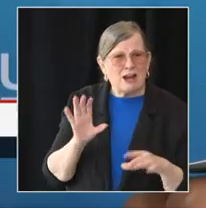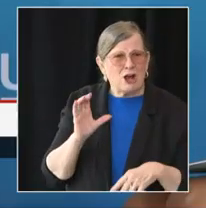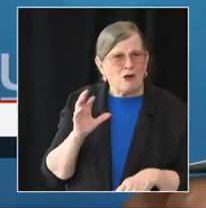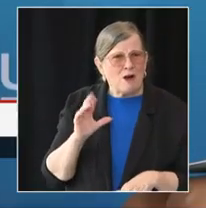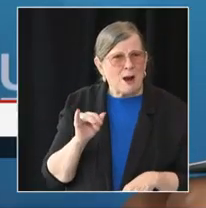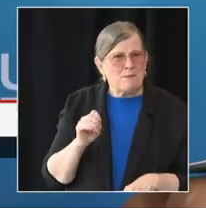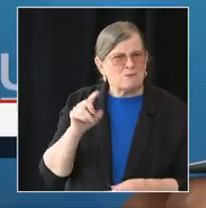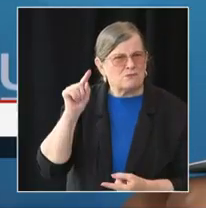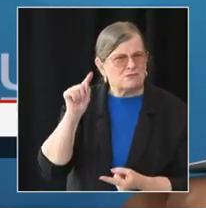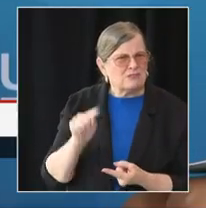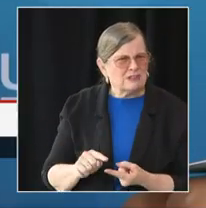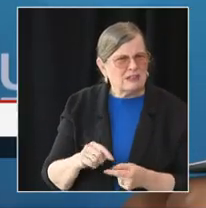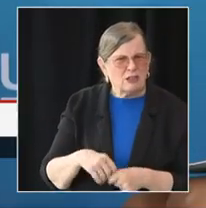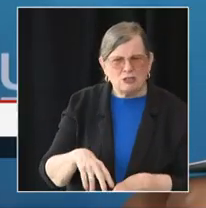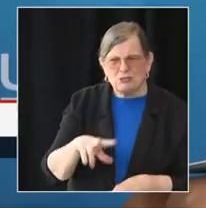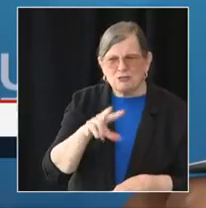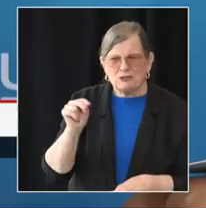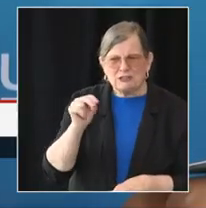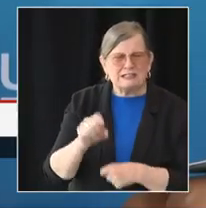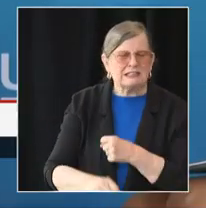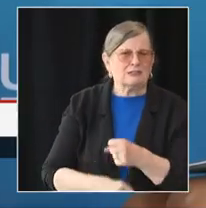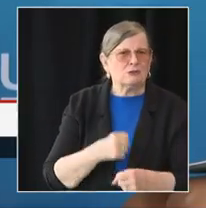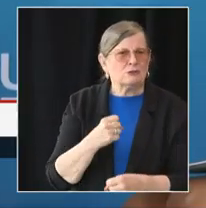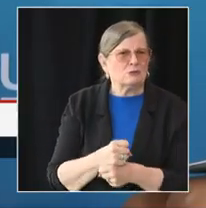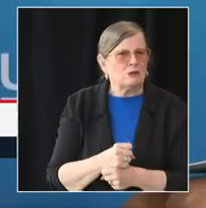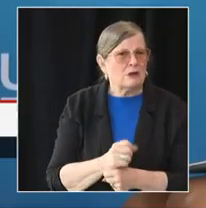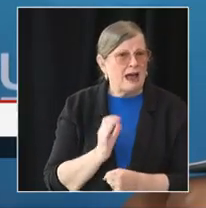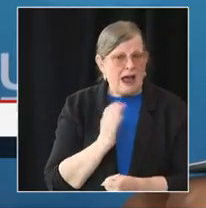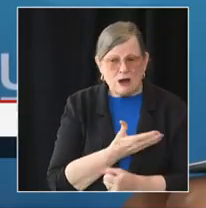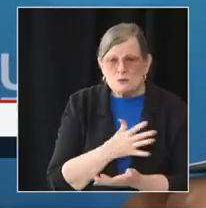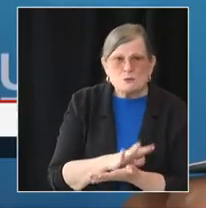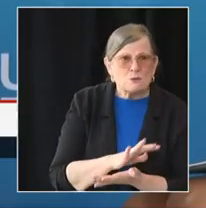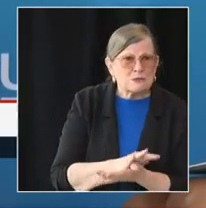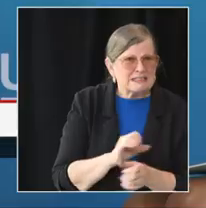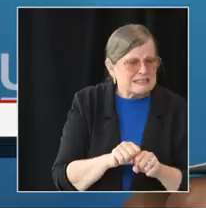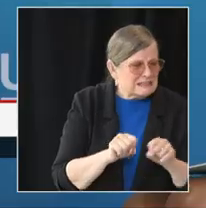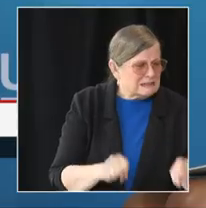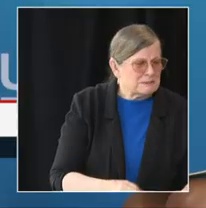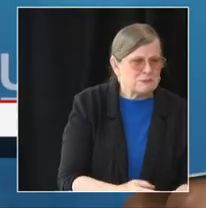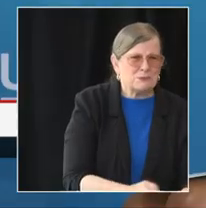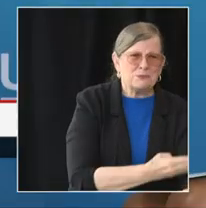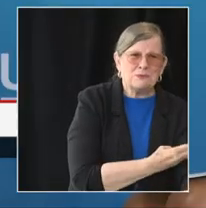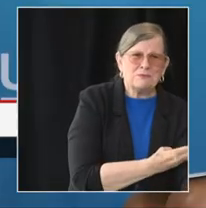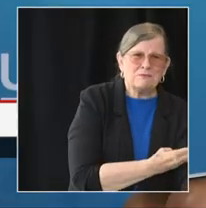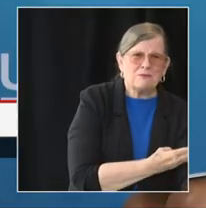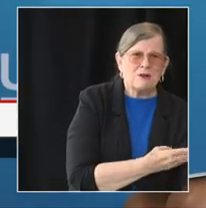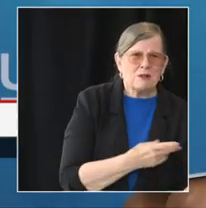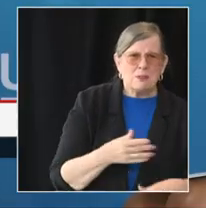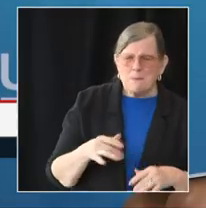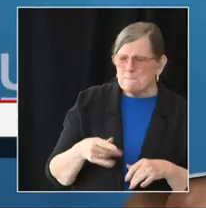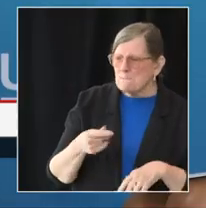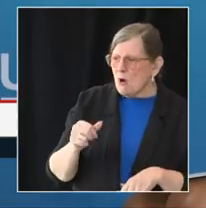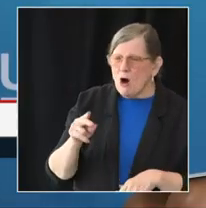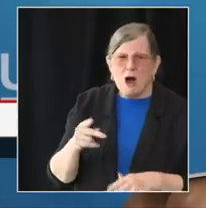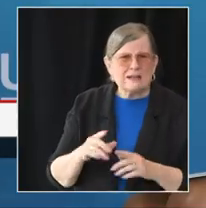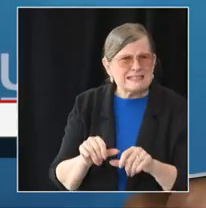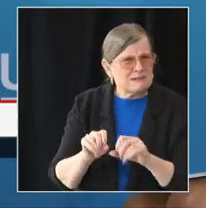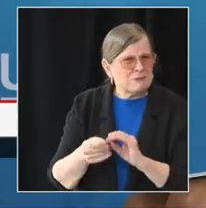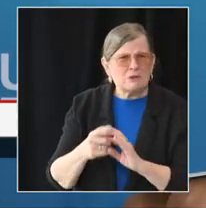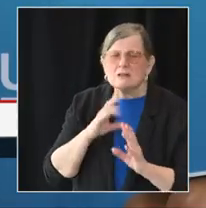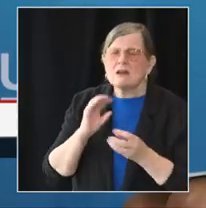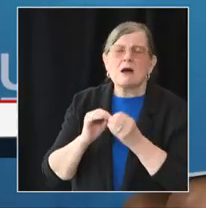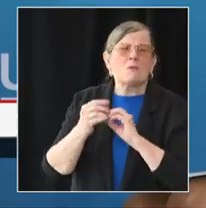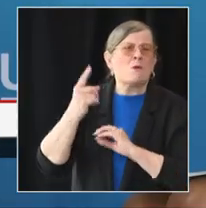We saw our park system named #1 for the 5th year in a row. And we saw our financials, despite